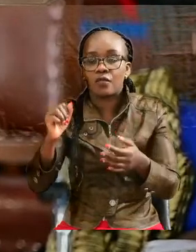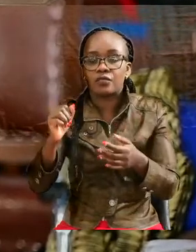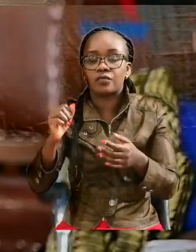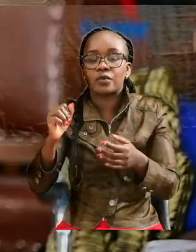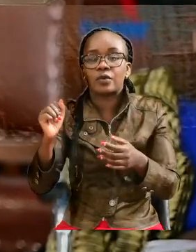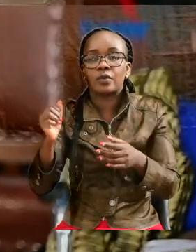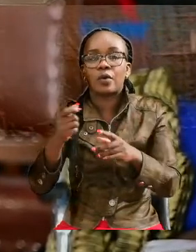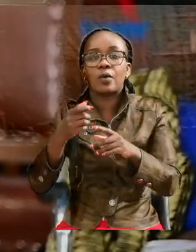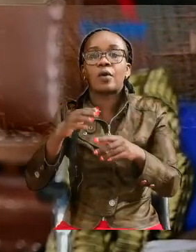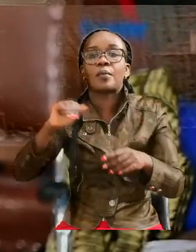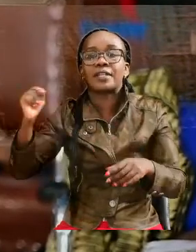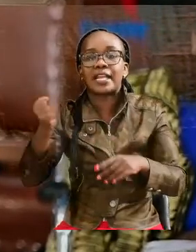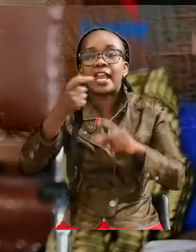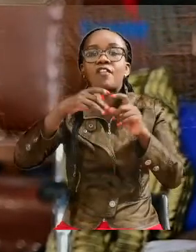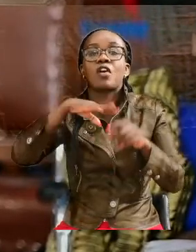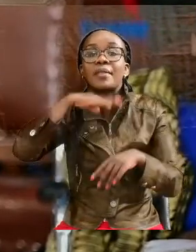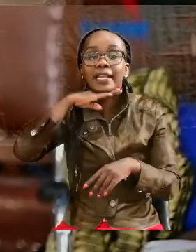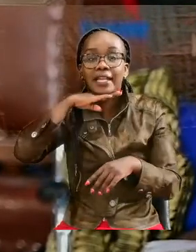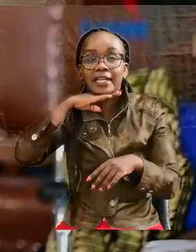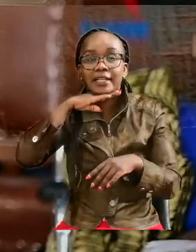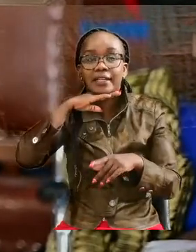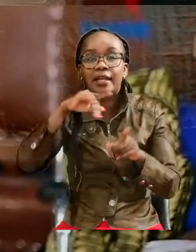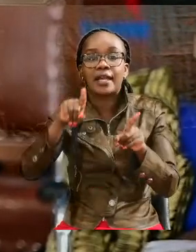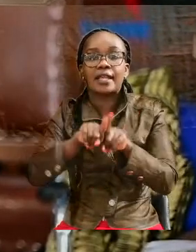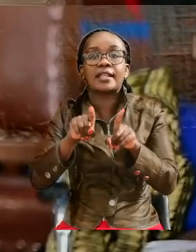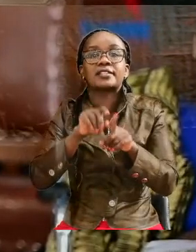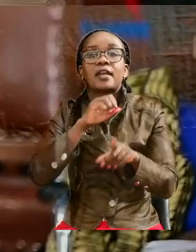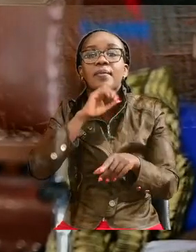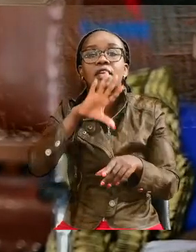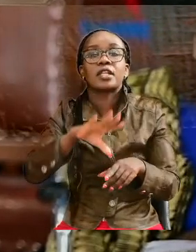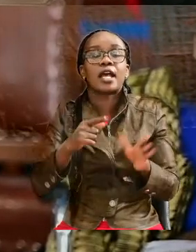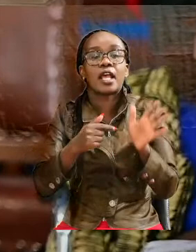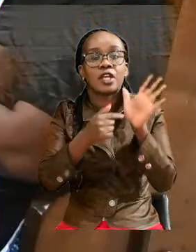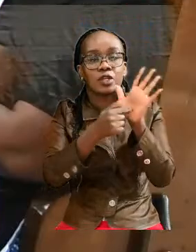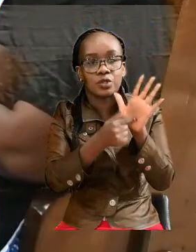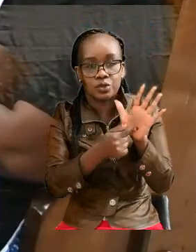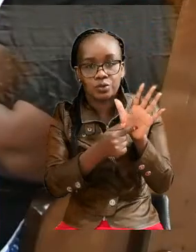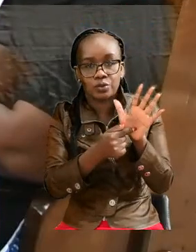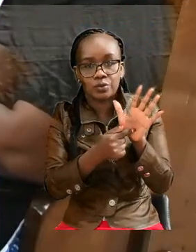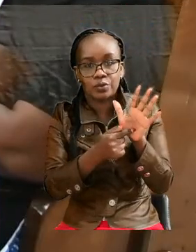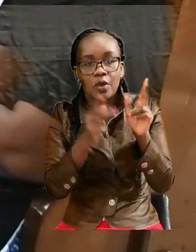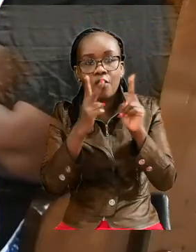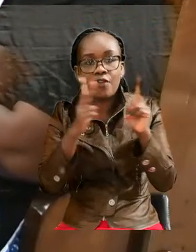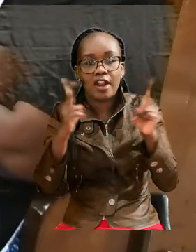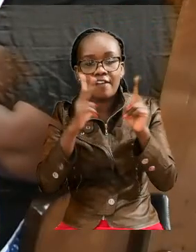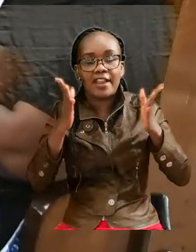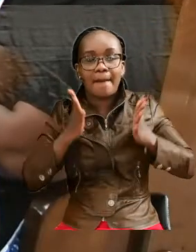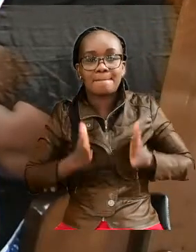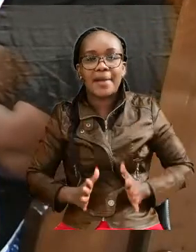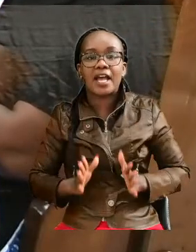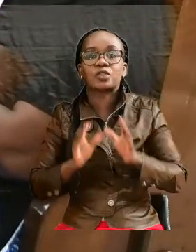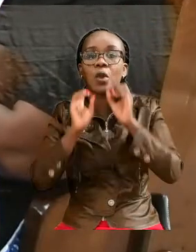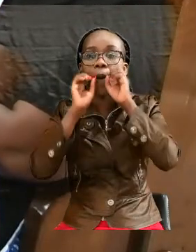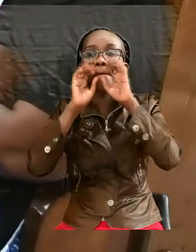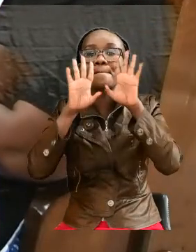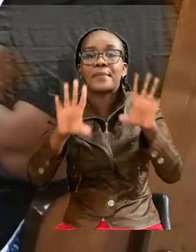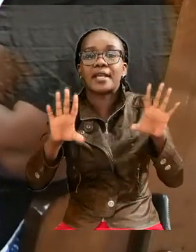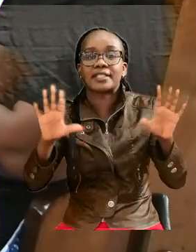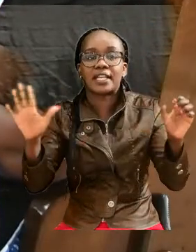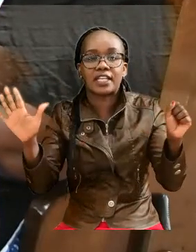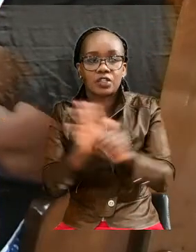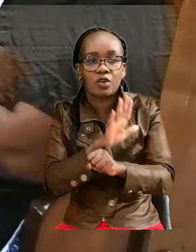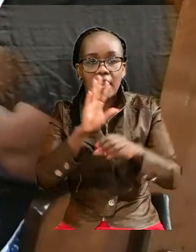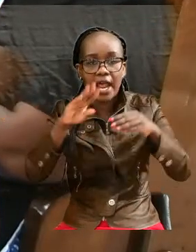we have been read. The psalm shows that such thanksgiving for a very personal blessing is properly